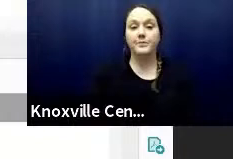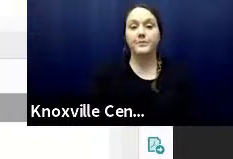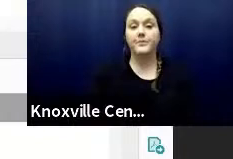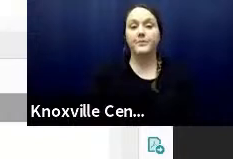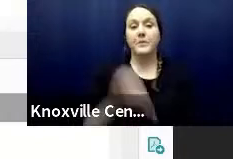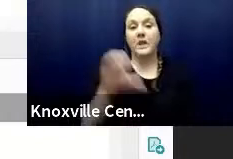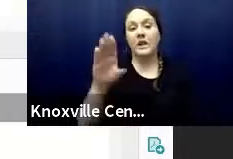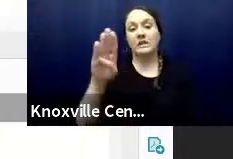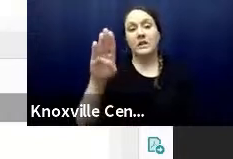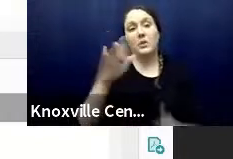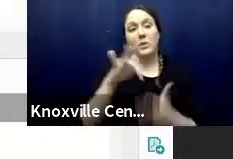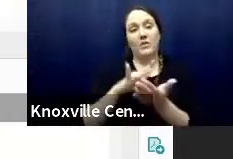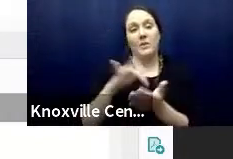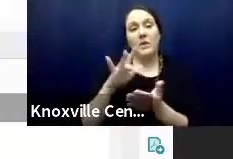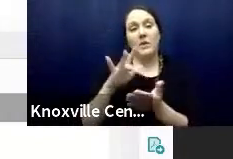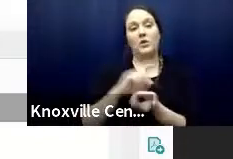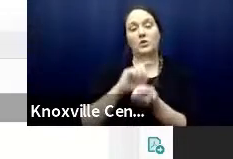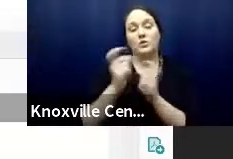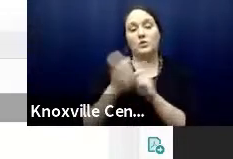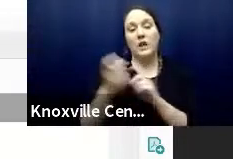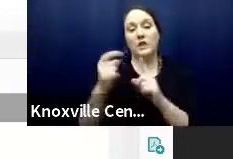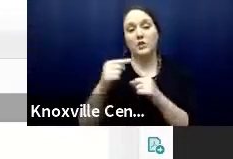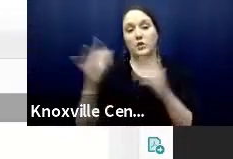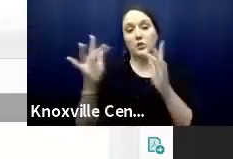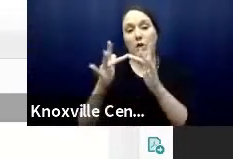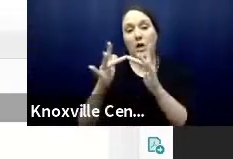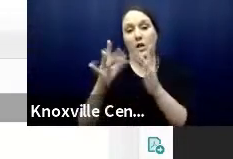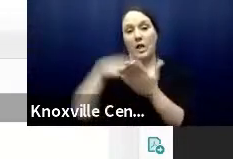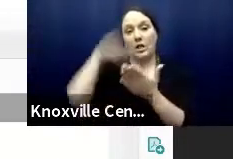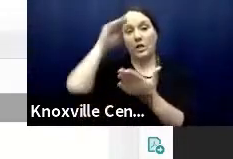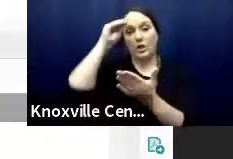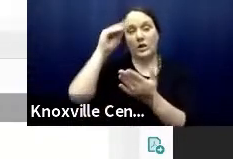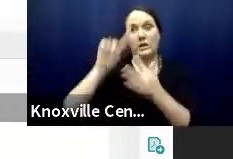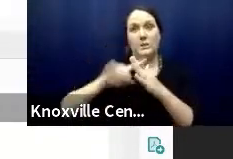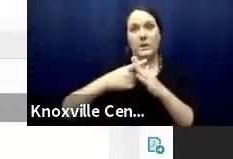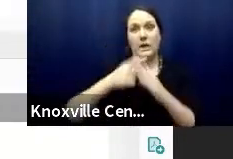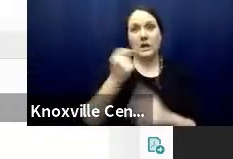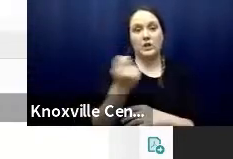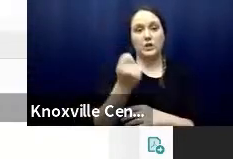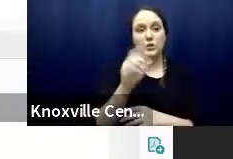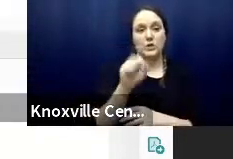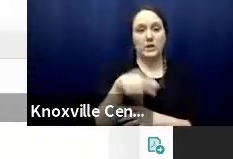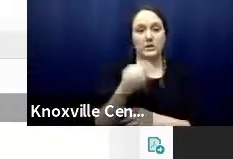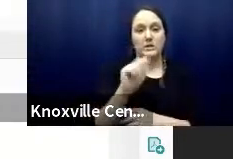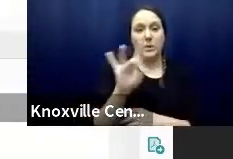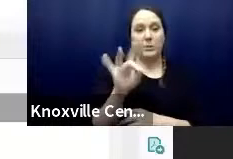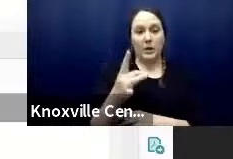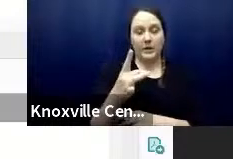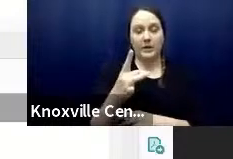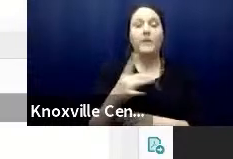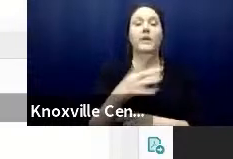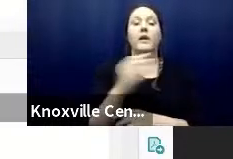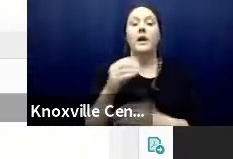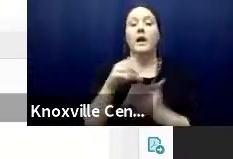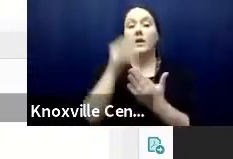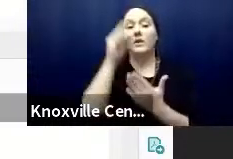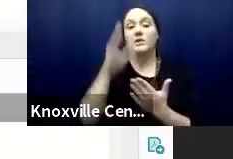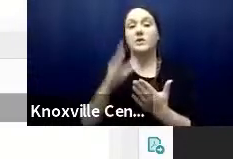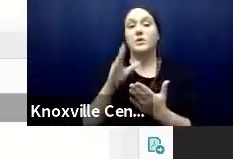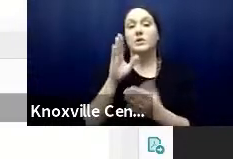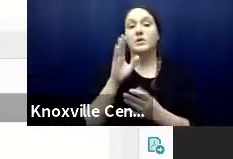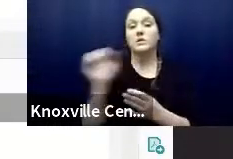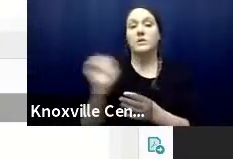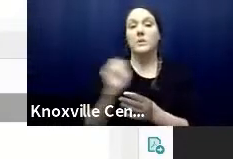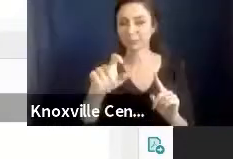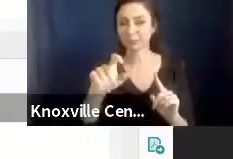So Cedar Bluff Middle, it moved to online learning beginning Tuesday, September the 8th. And the students will return